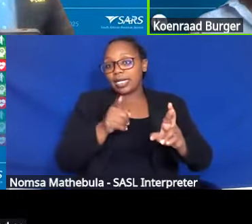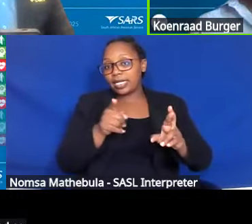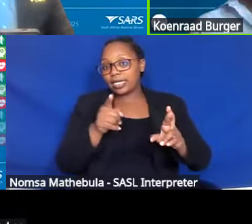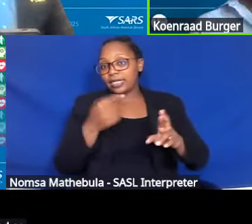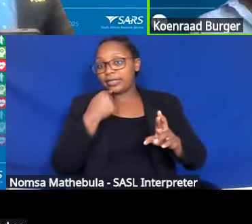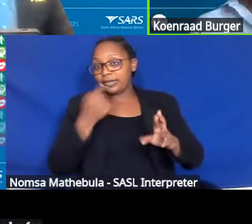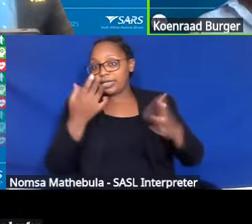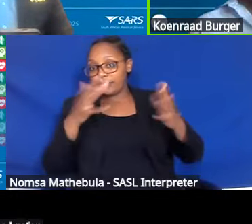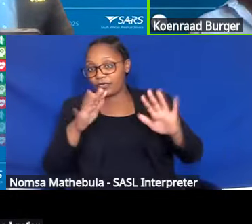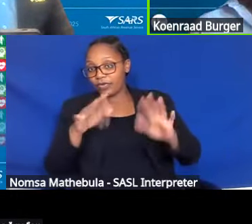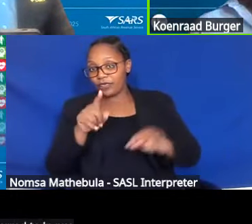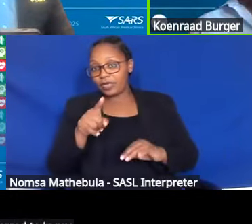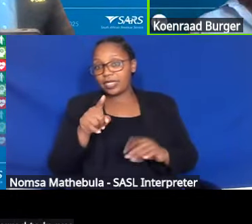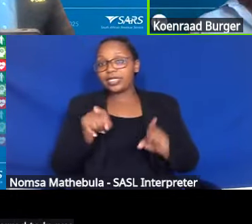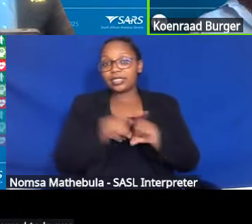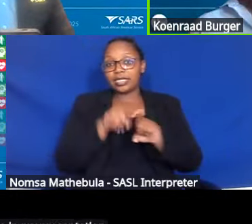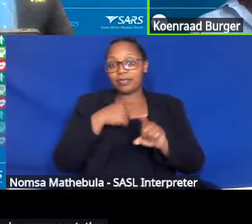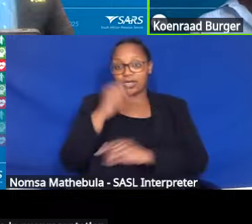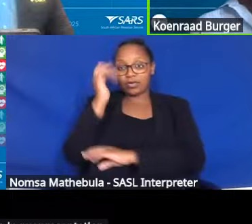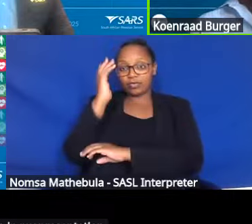referred to in my presentation.